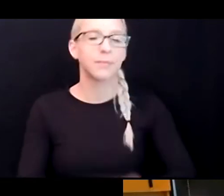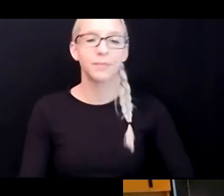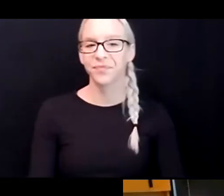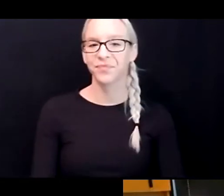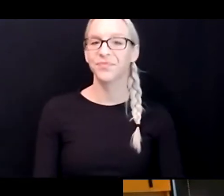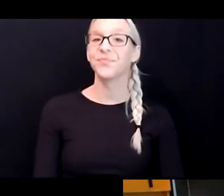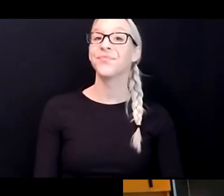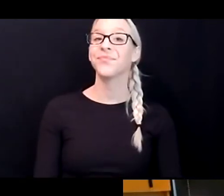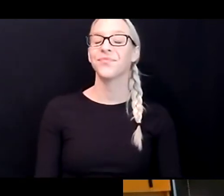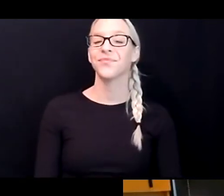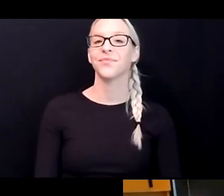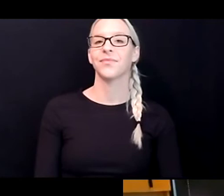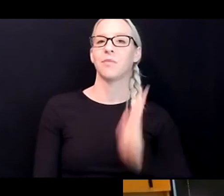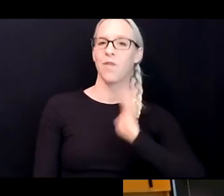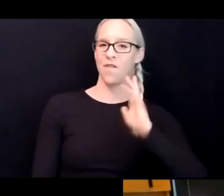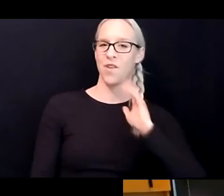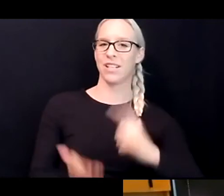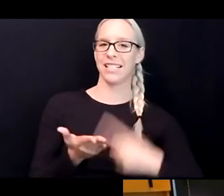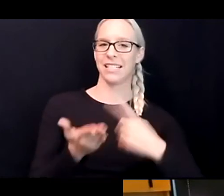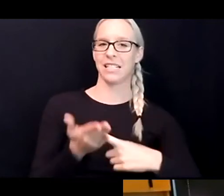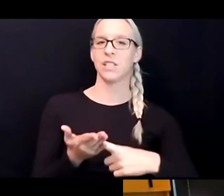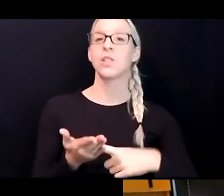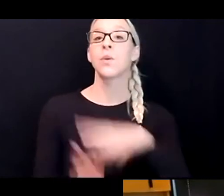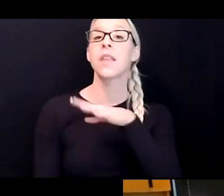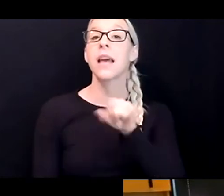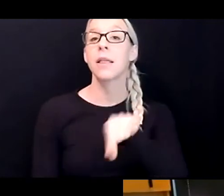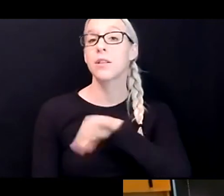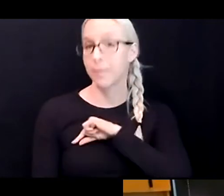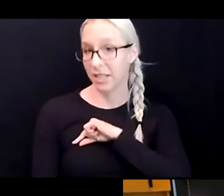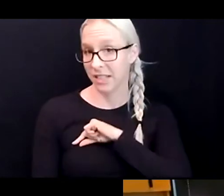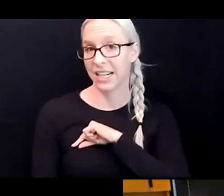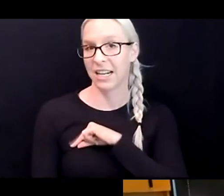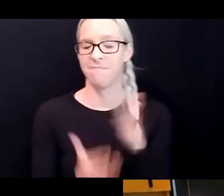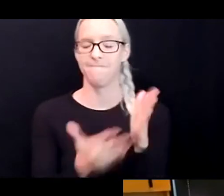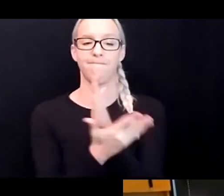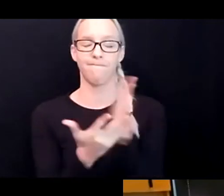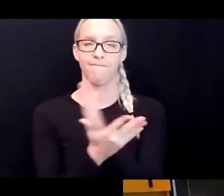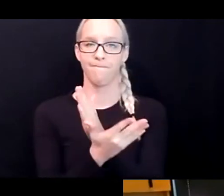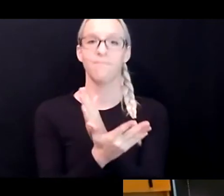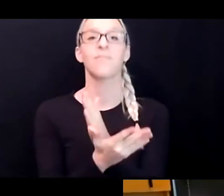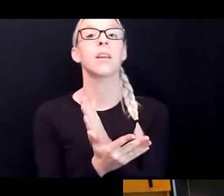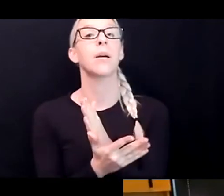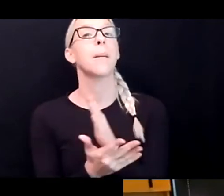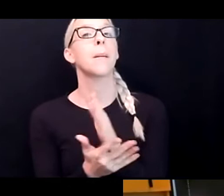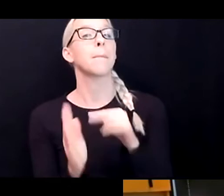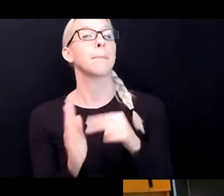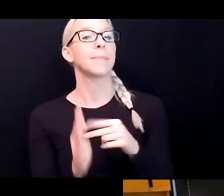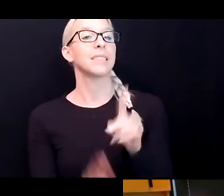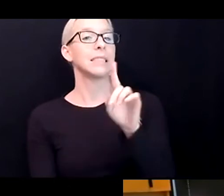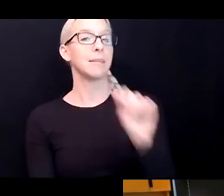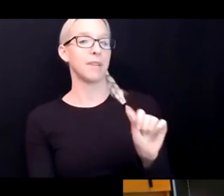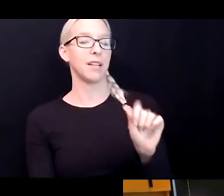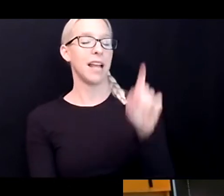on, the eligibility range for a person to qualify an ABLE account is that disability had to